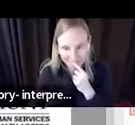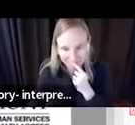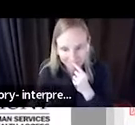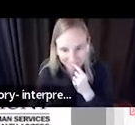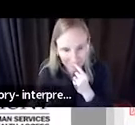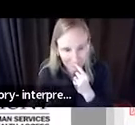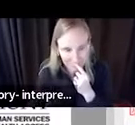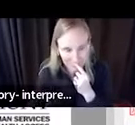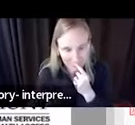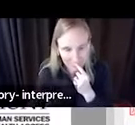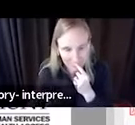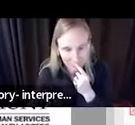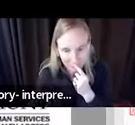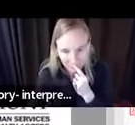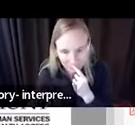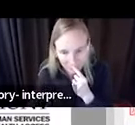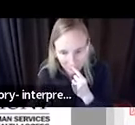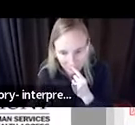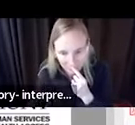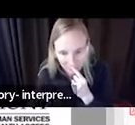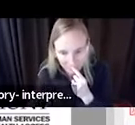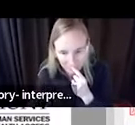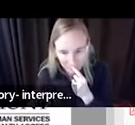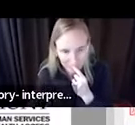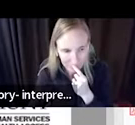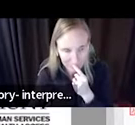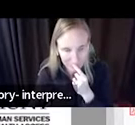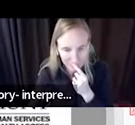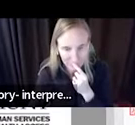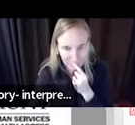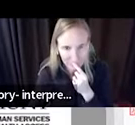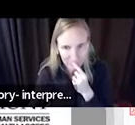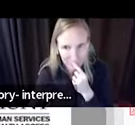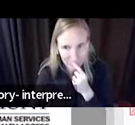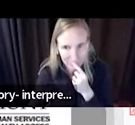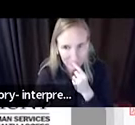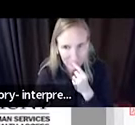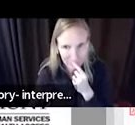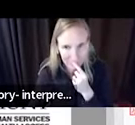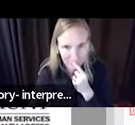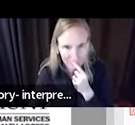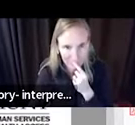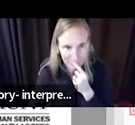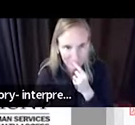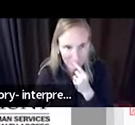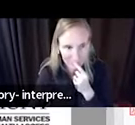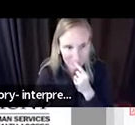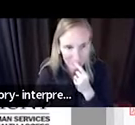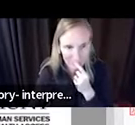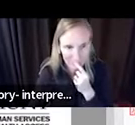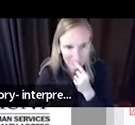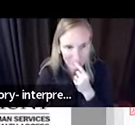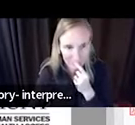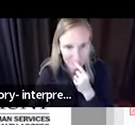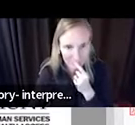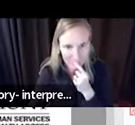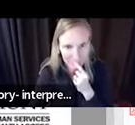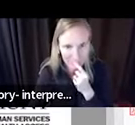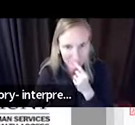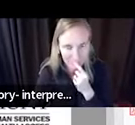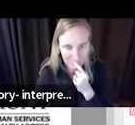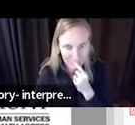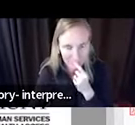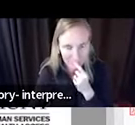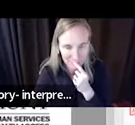Okay. For what it's worth, this is Mike Front. And I agree. I think you either need to share slides or not. And I think with this